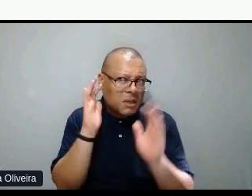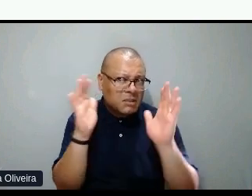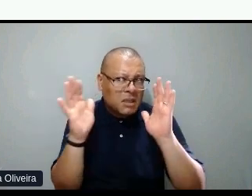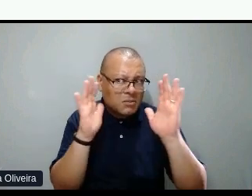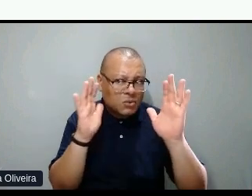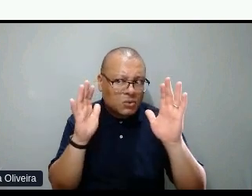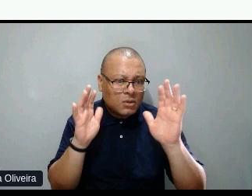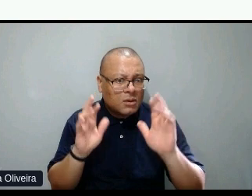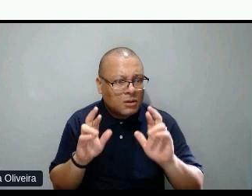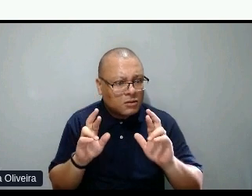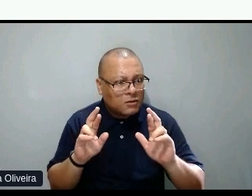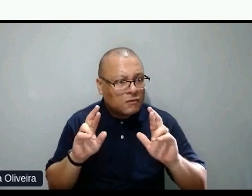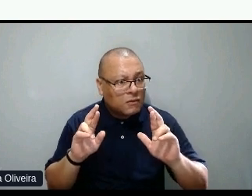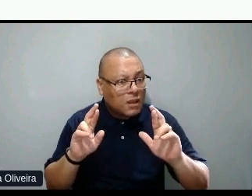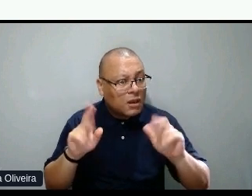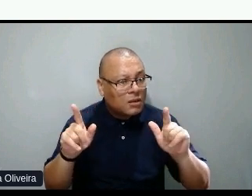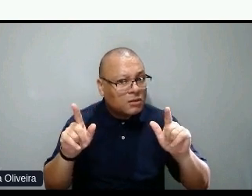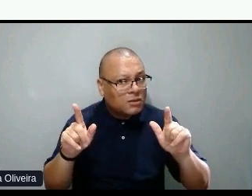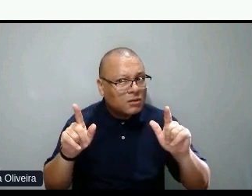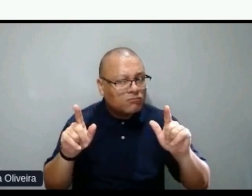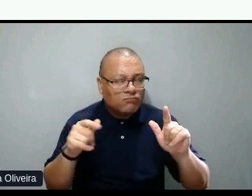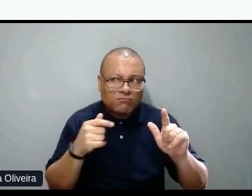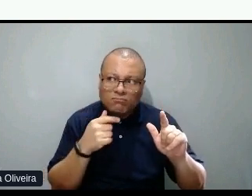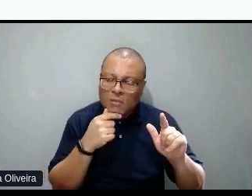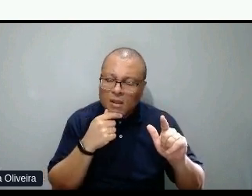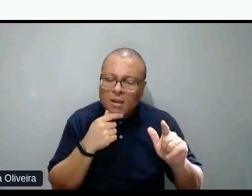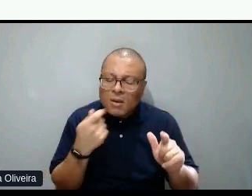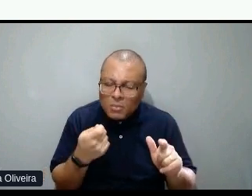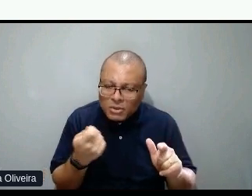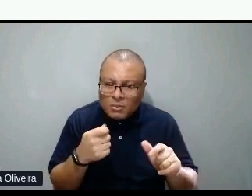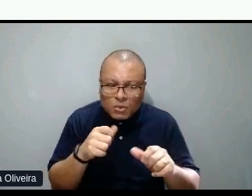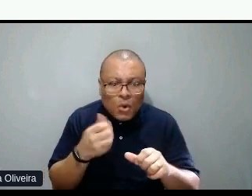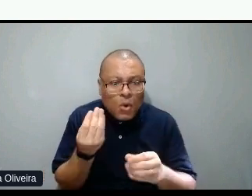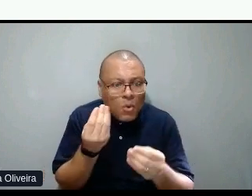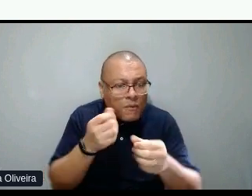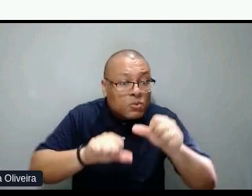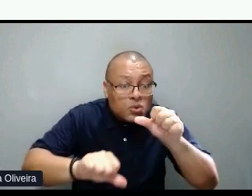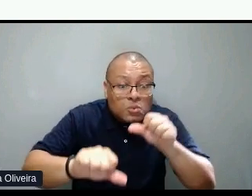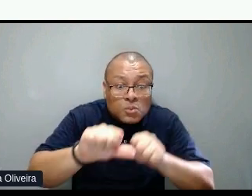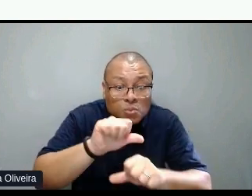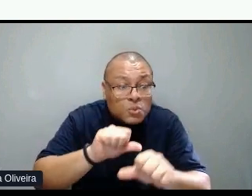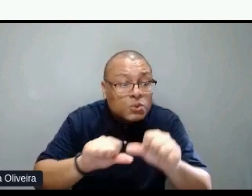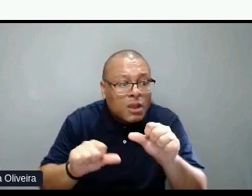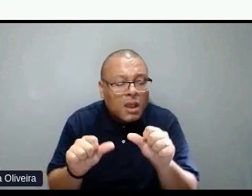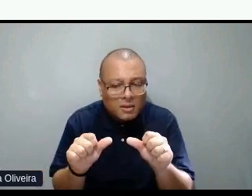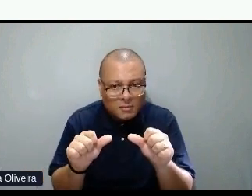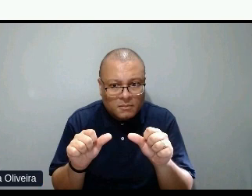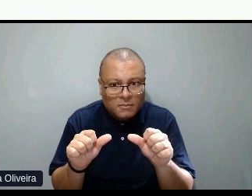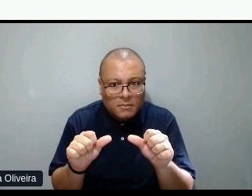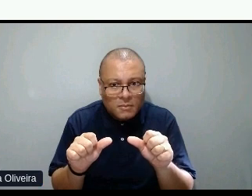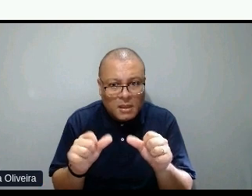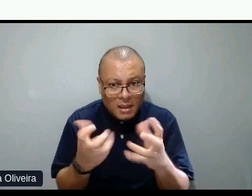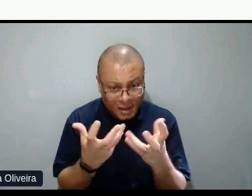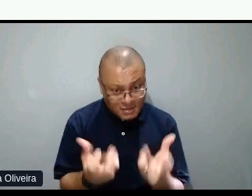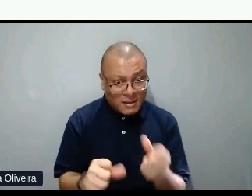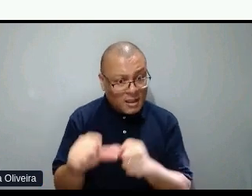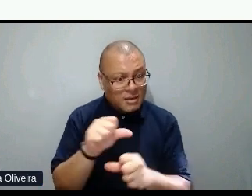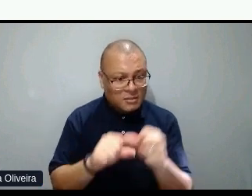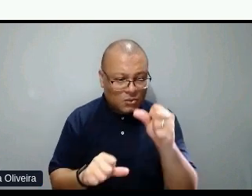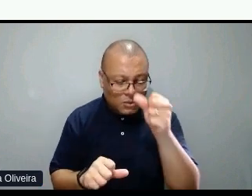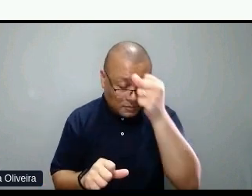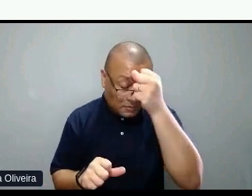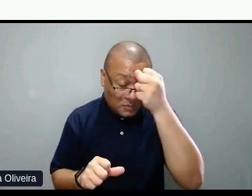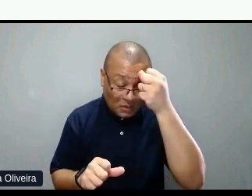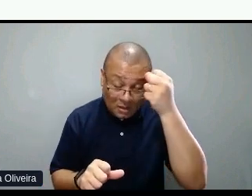accept that things are as they are, and then we can start changing them. And yes, we